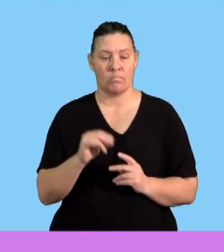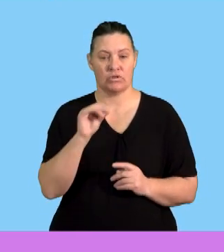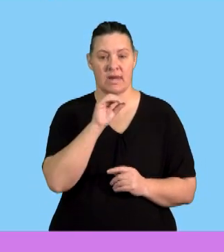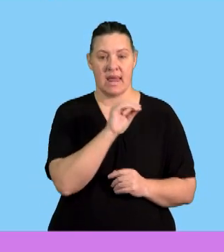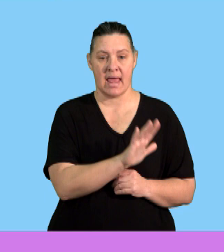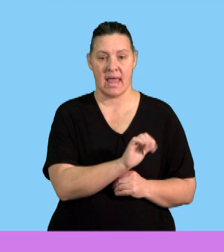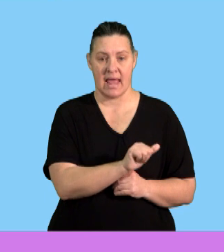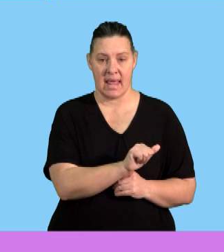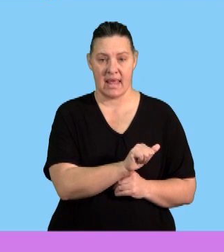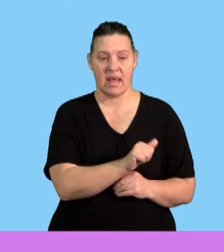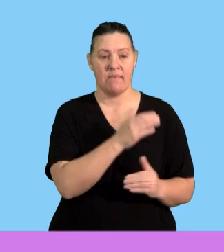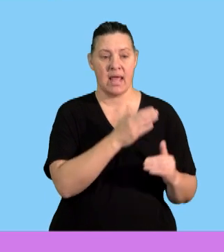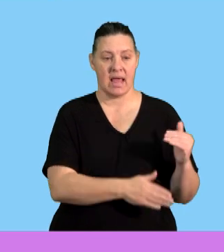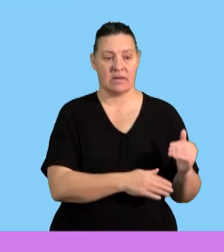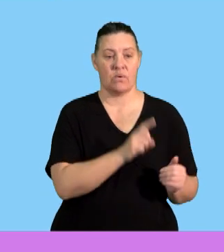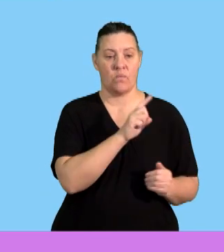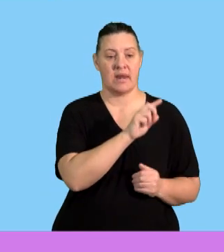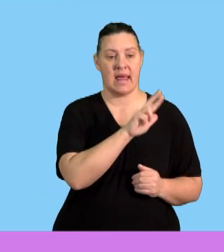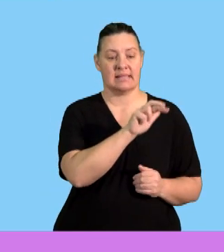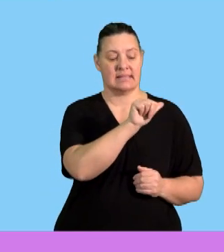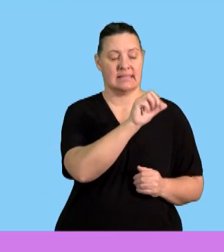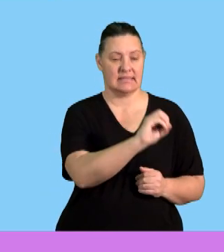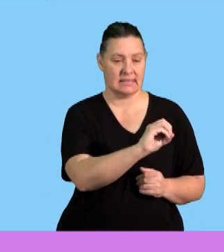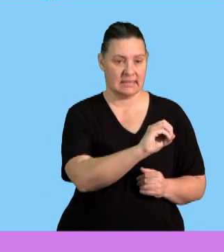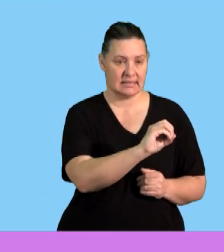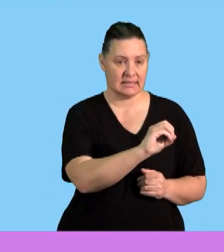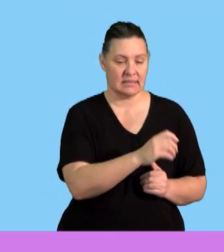Option A, we end with